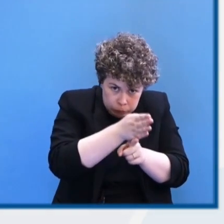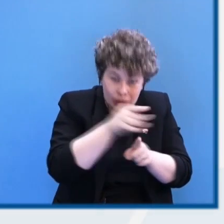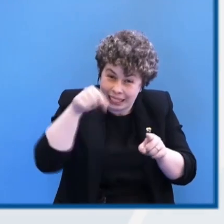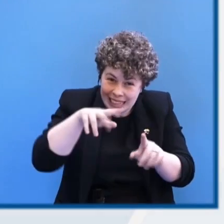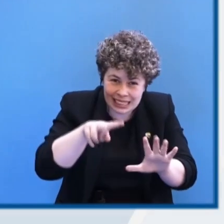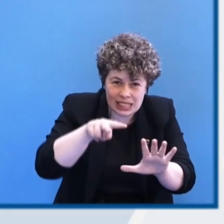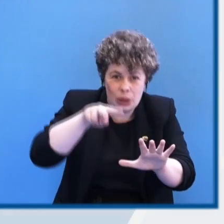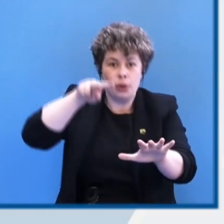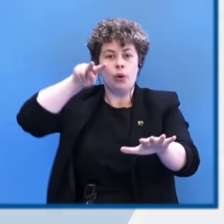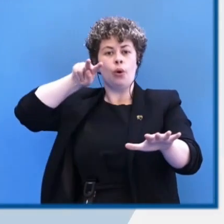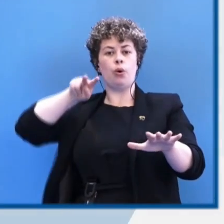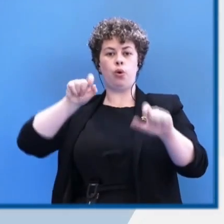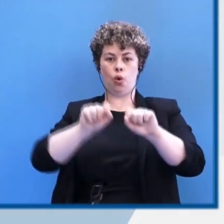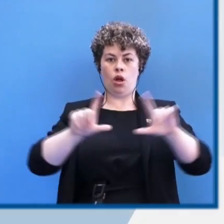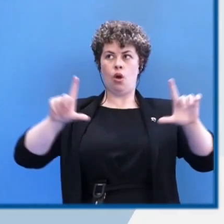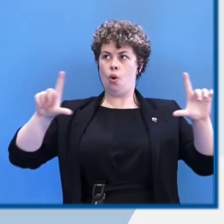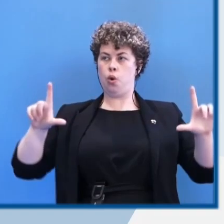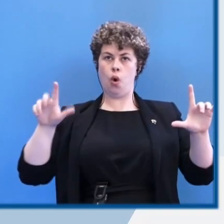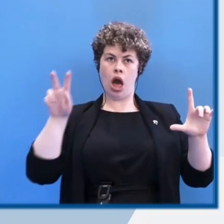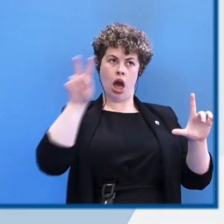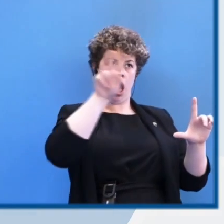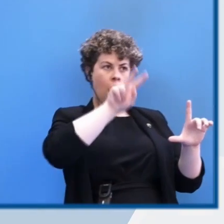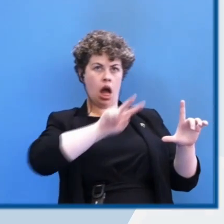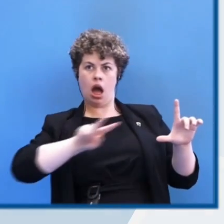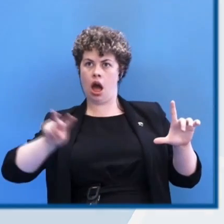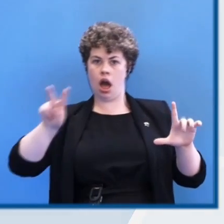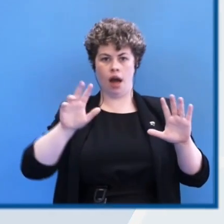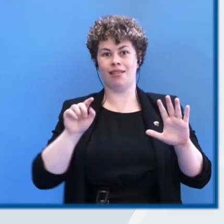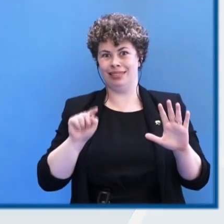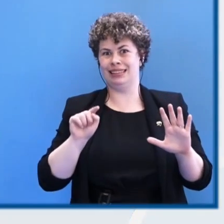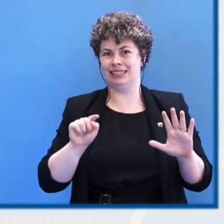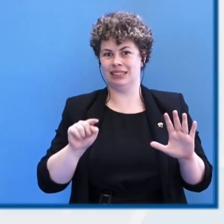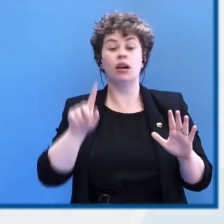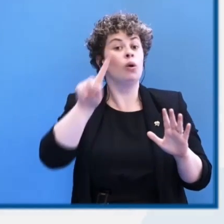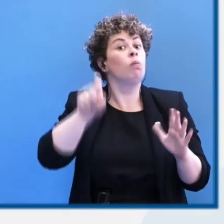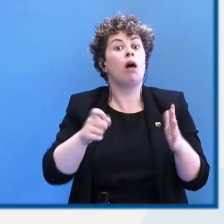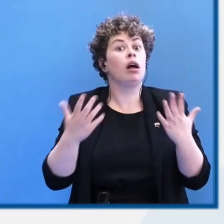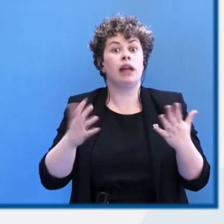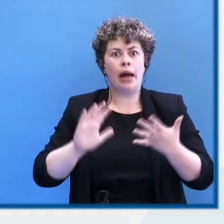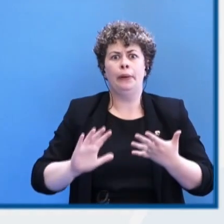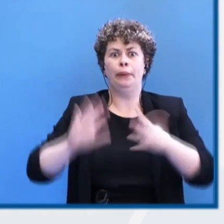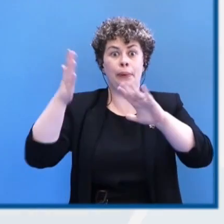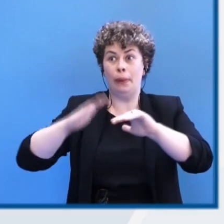that disasters increases. We are going to try to explore that today.